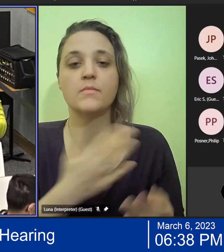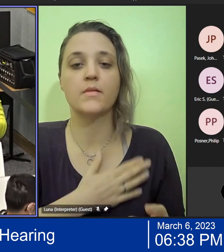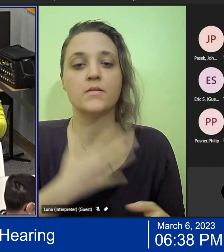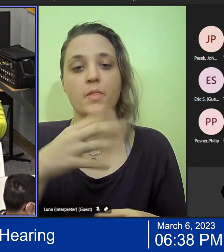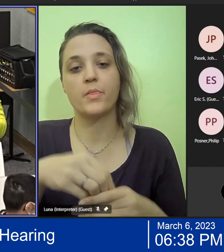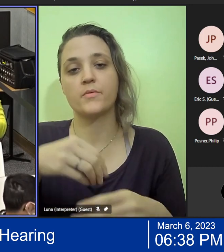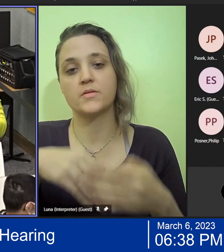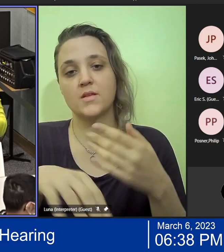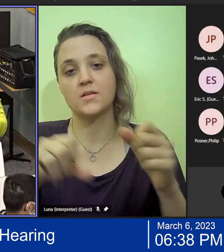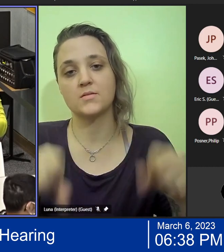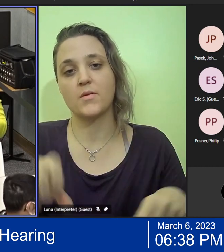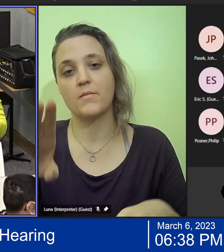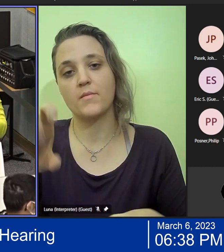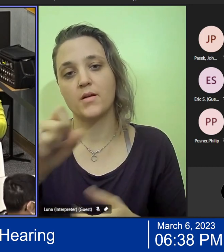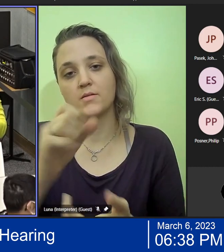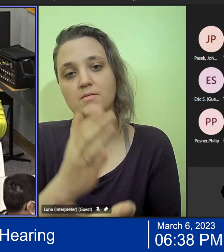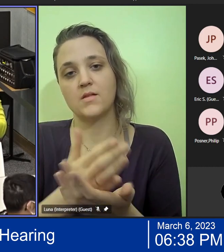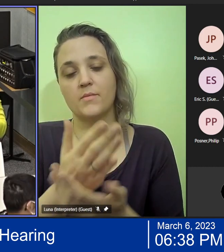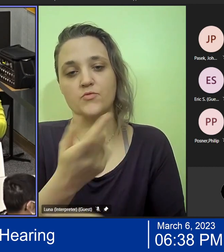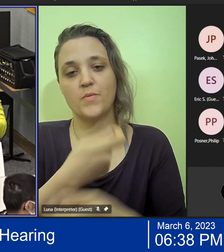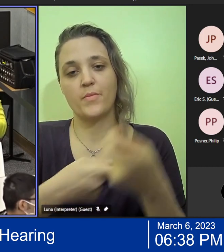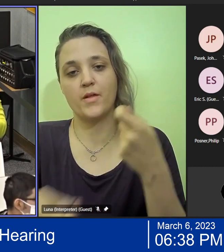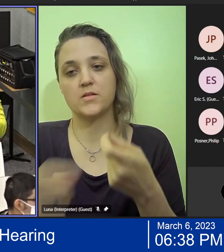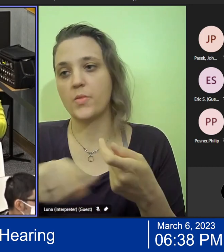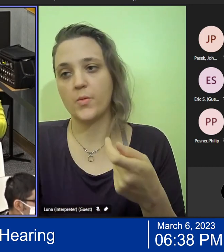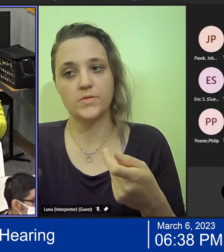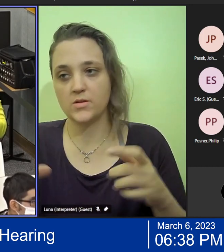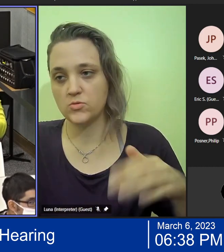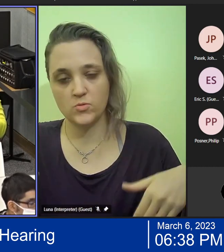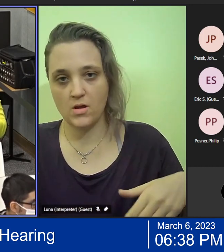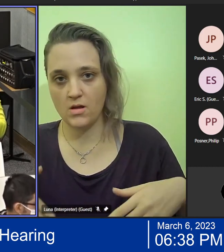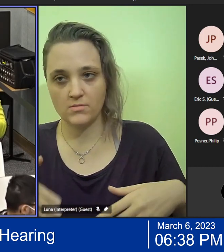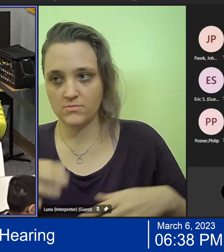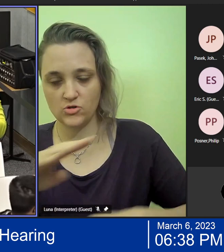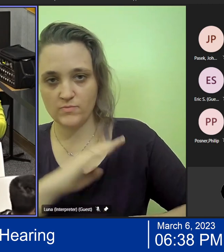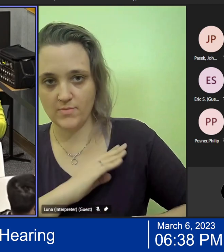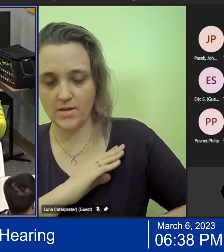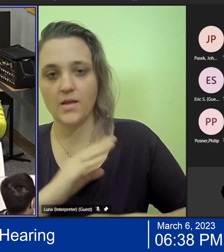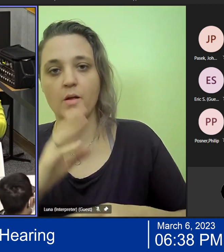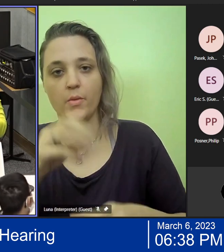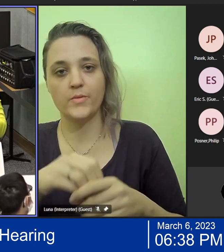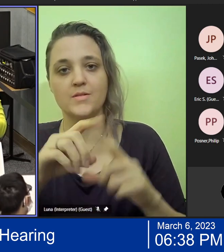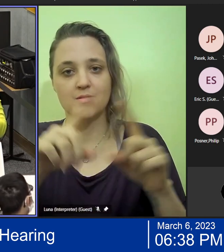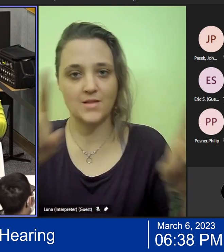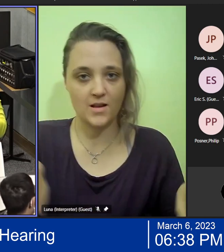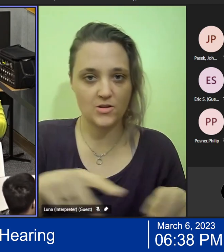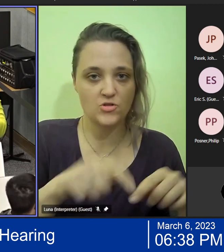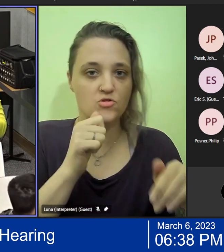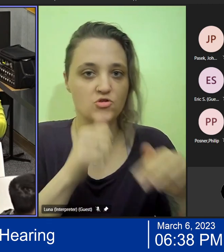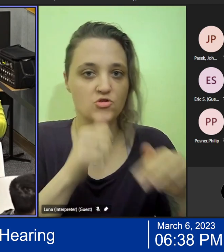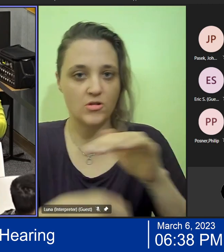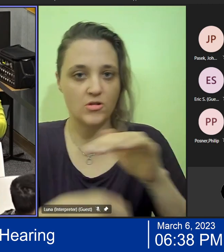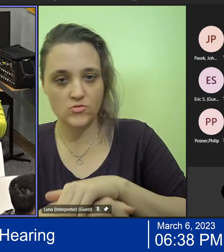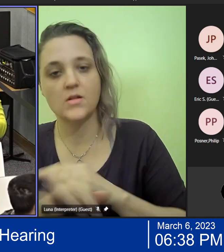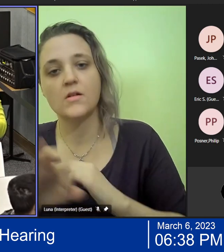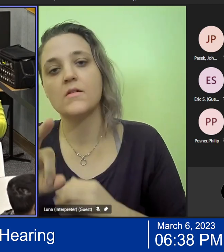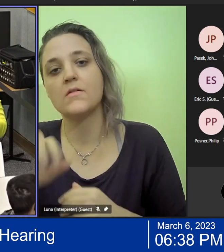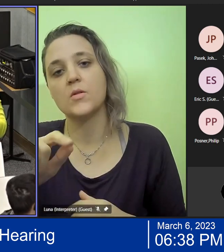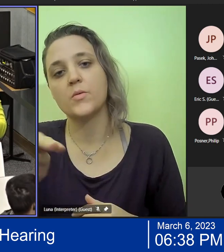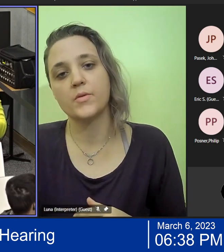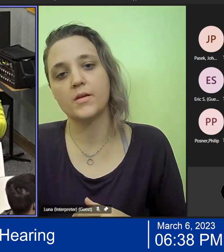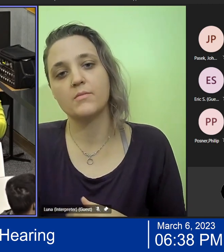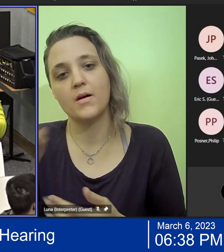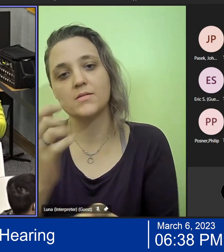include accessible bus stops, replacing those that do not currently meet accessibility standards, including curb cuts, signage, and